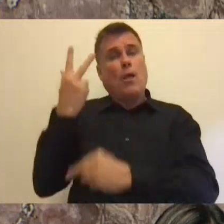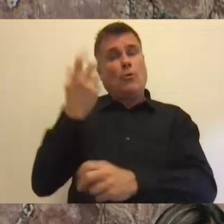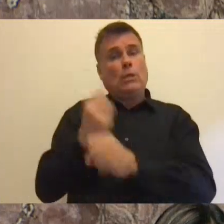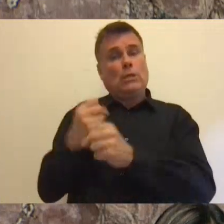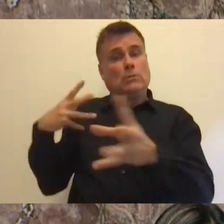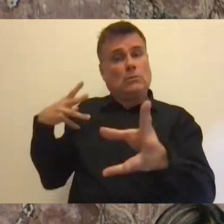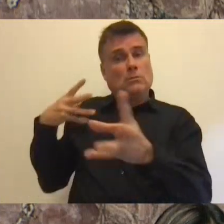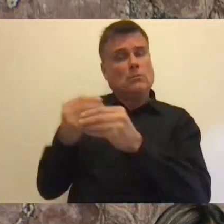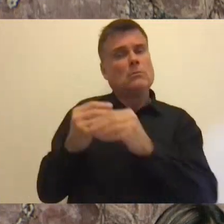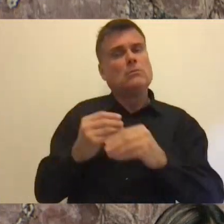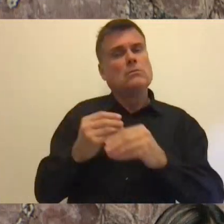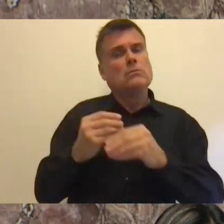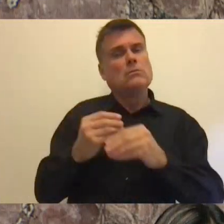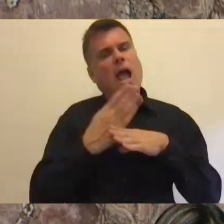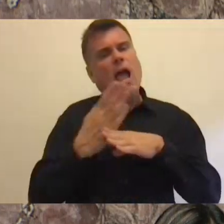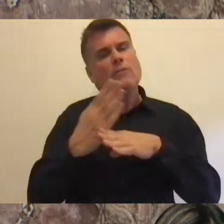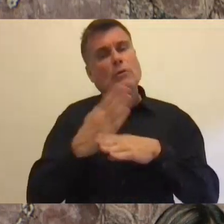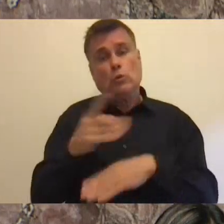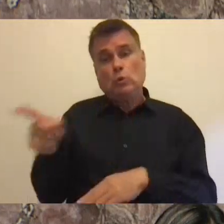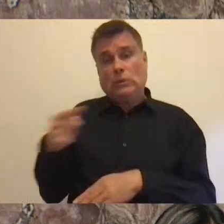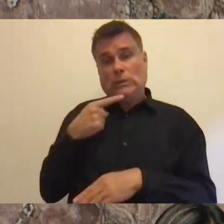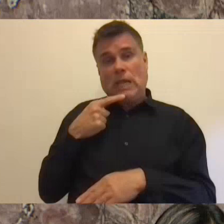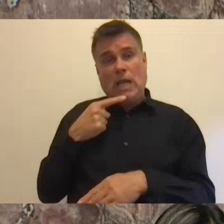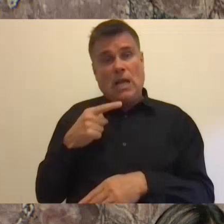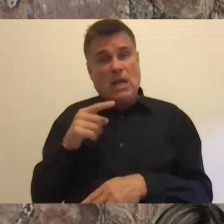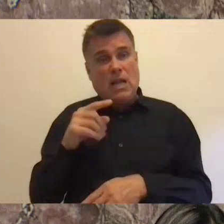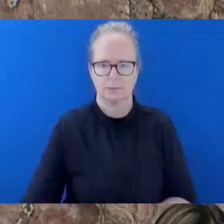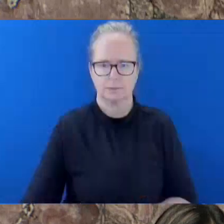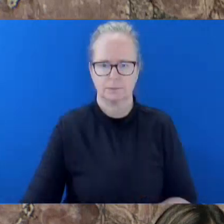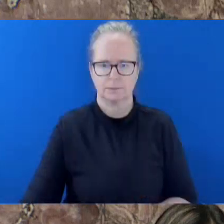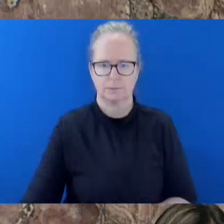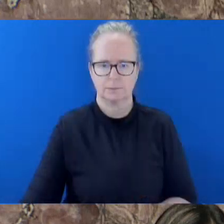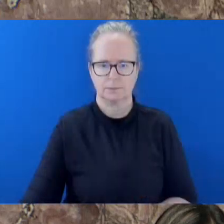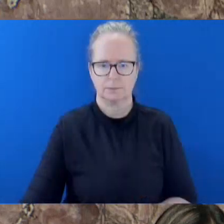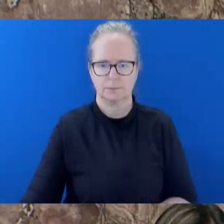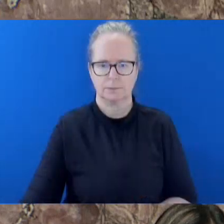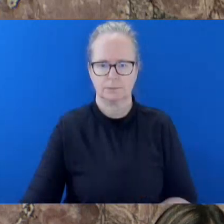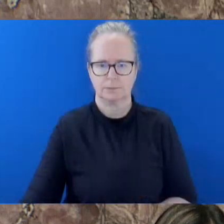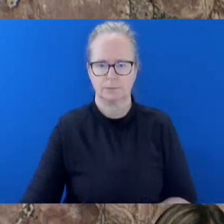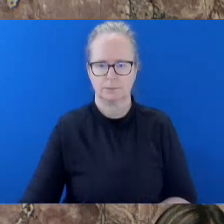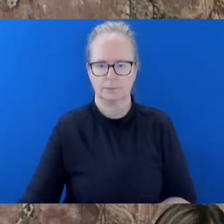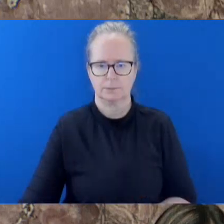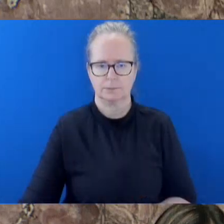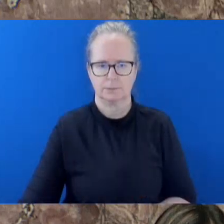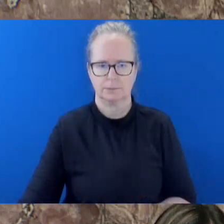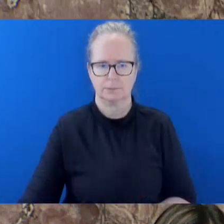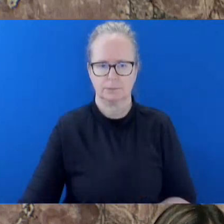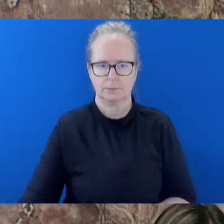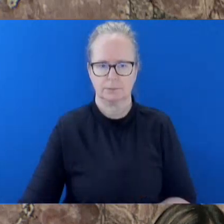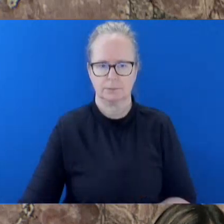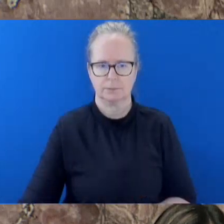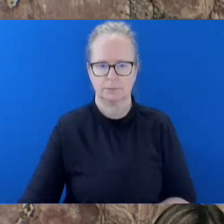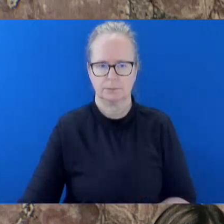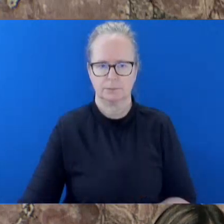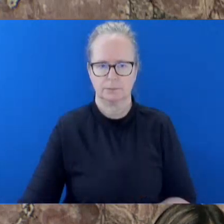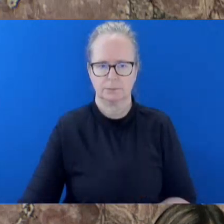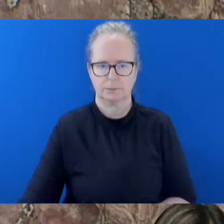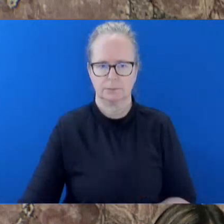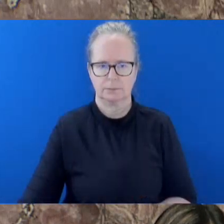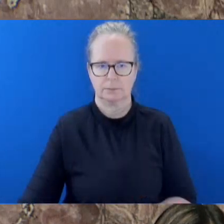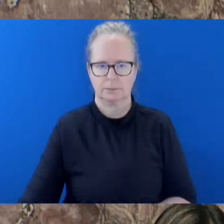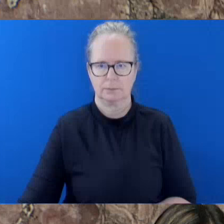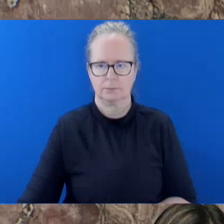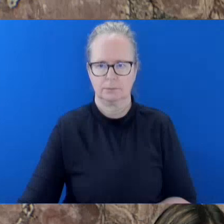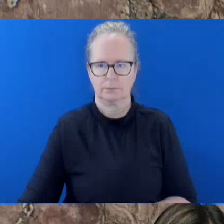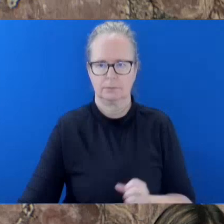seen in some different parts of the province, particularly on some of the LNG pipelines, as a significant amount of resources required in order